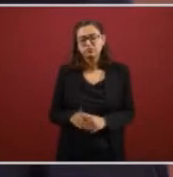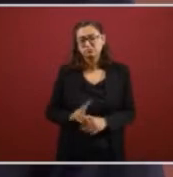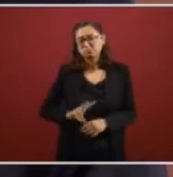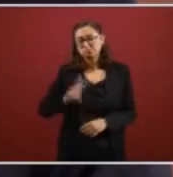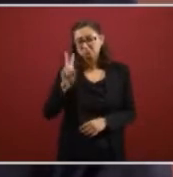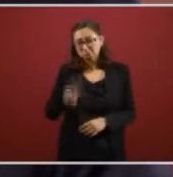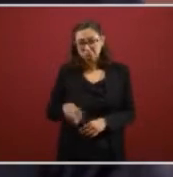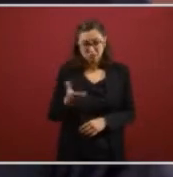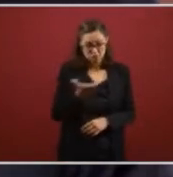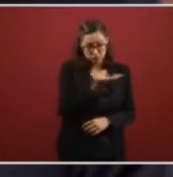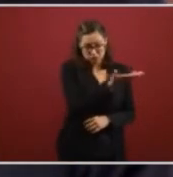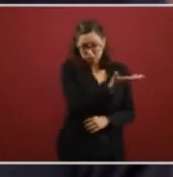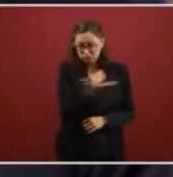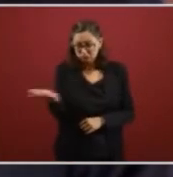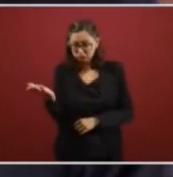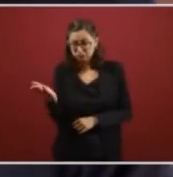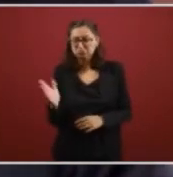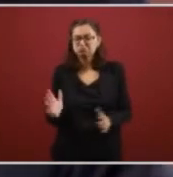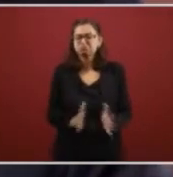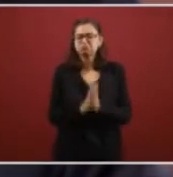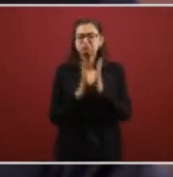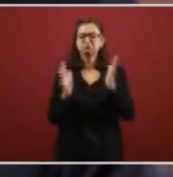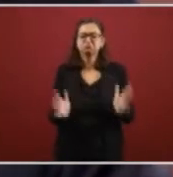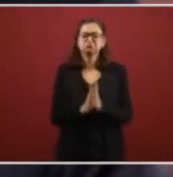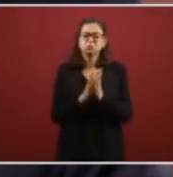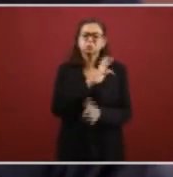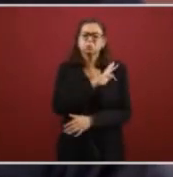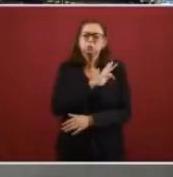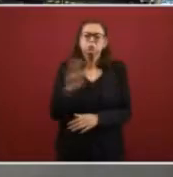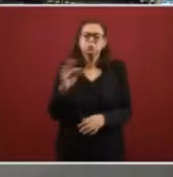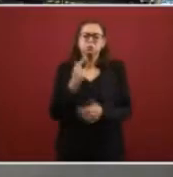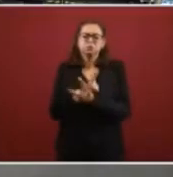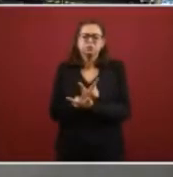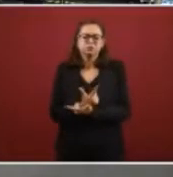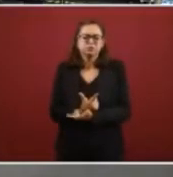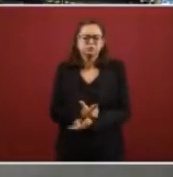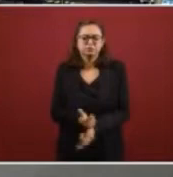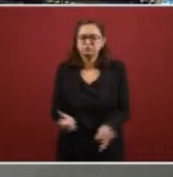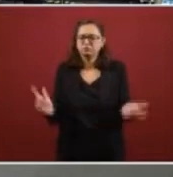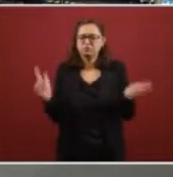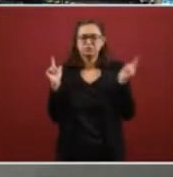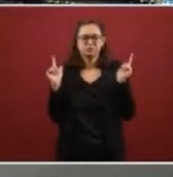that you can all participate freely.